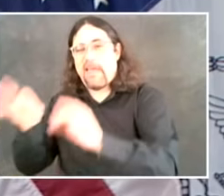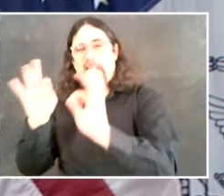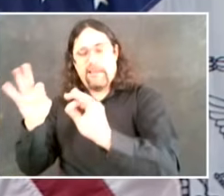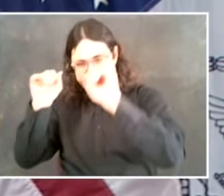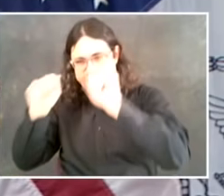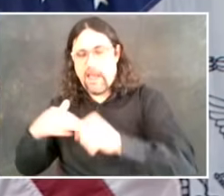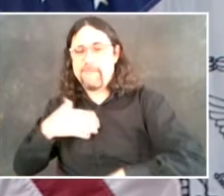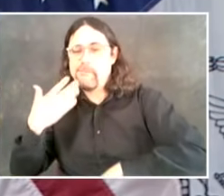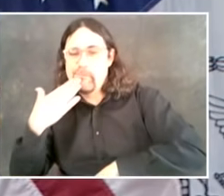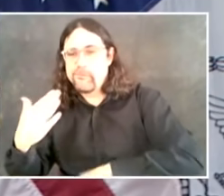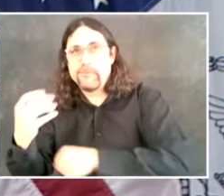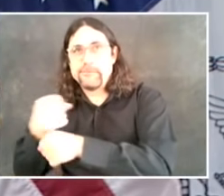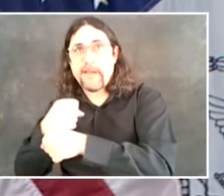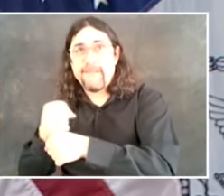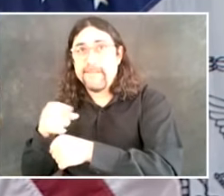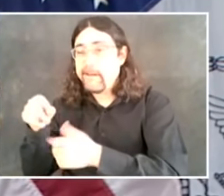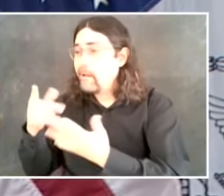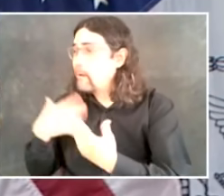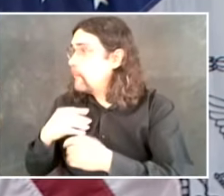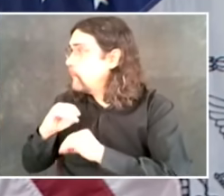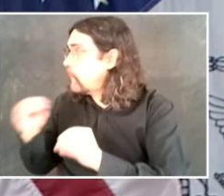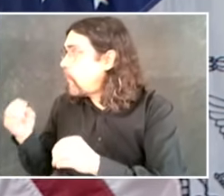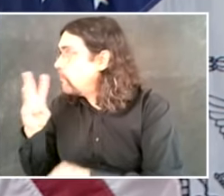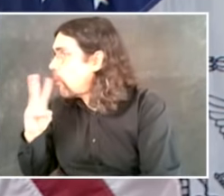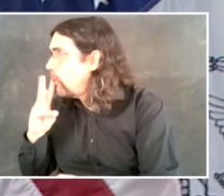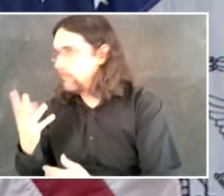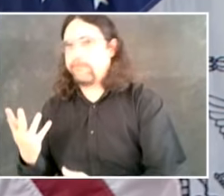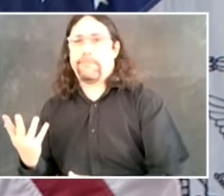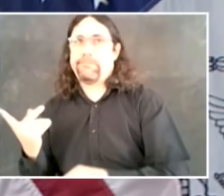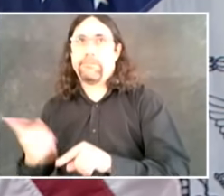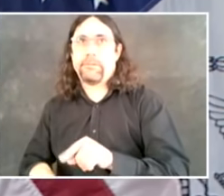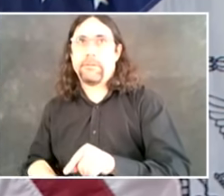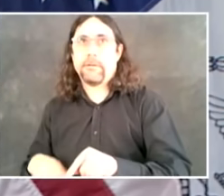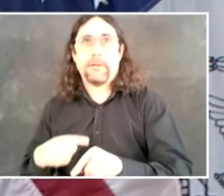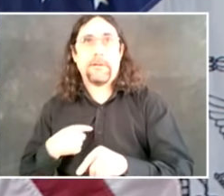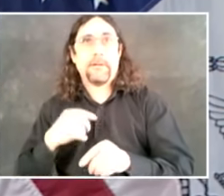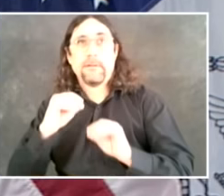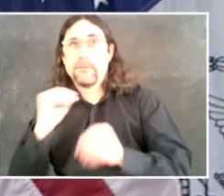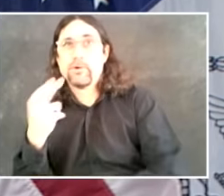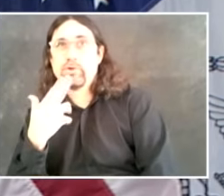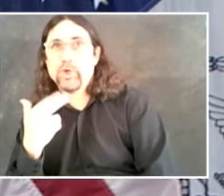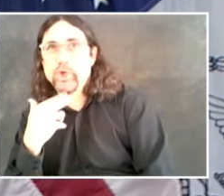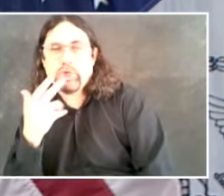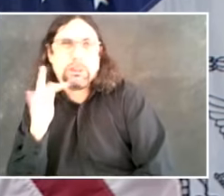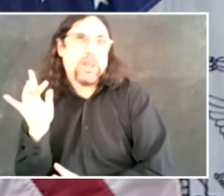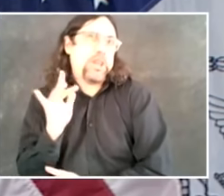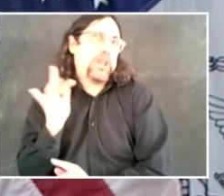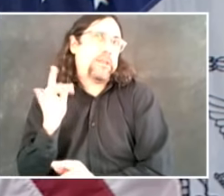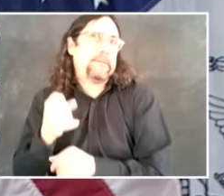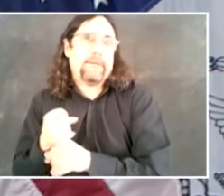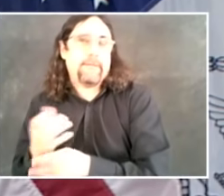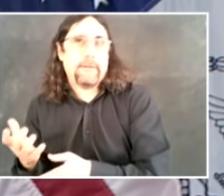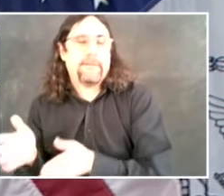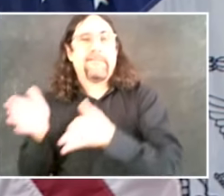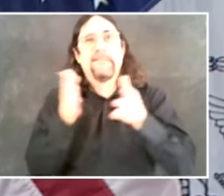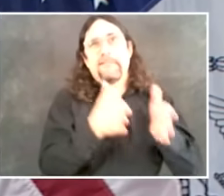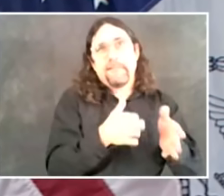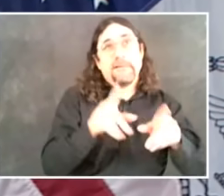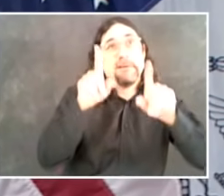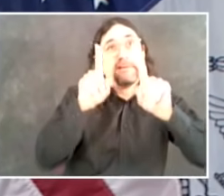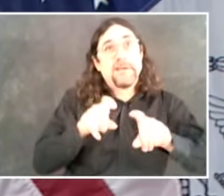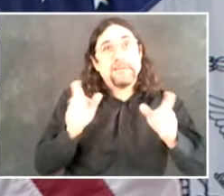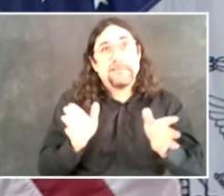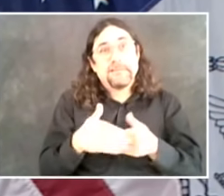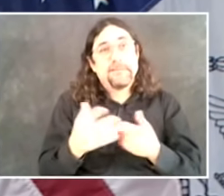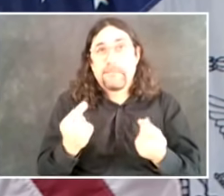a test kit for the PCR test, the diagnostic test for the coronavirus. You need the swabs to take the